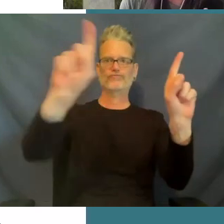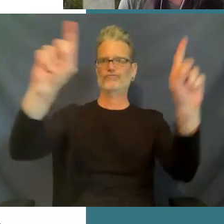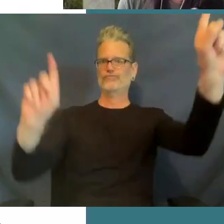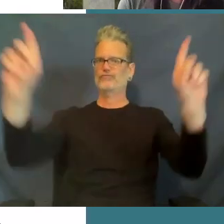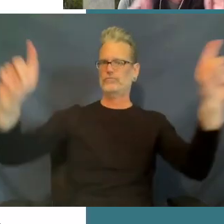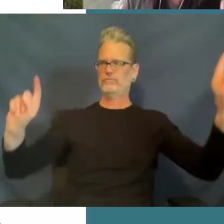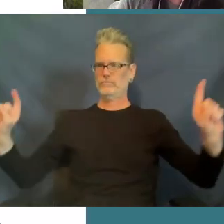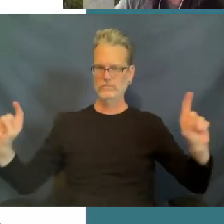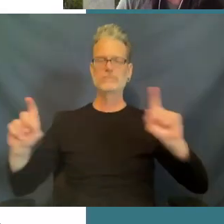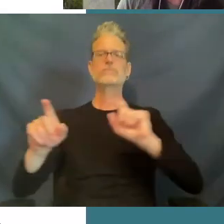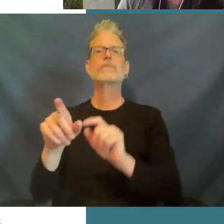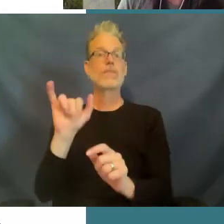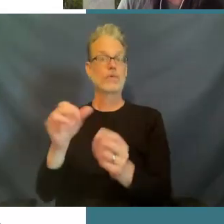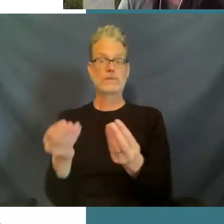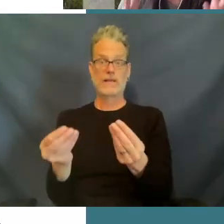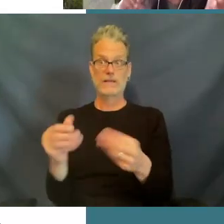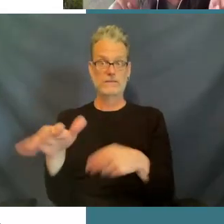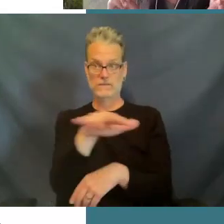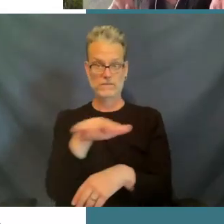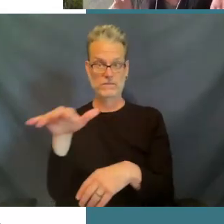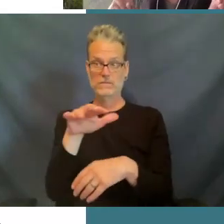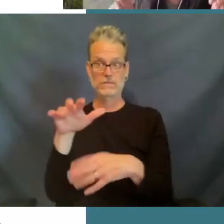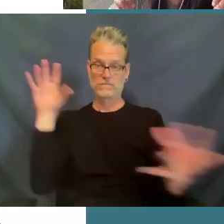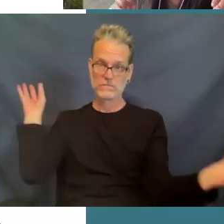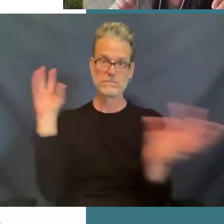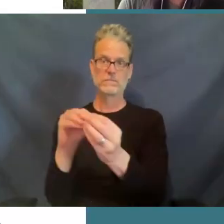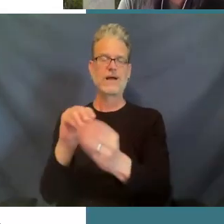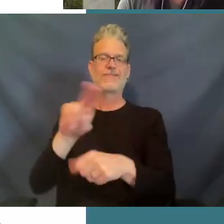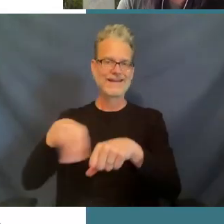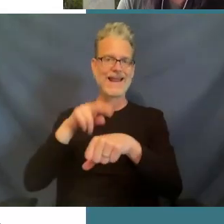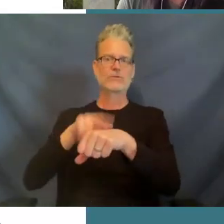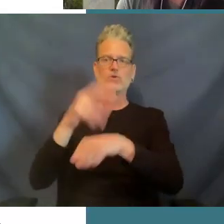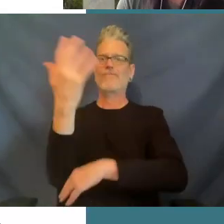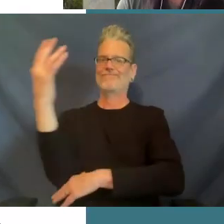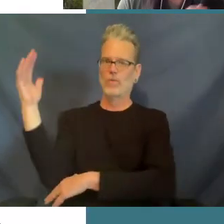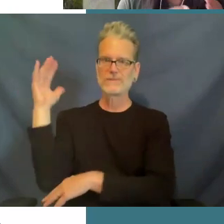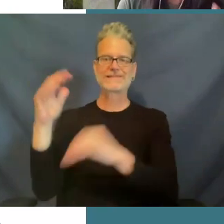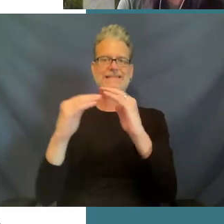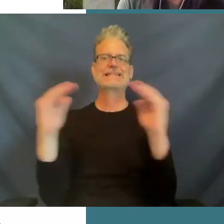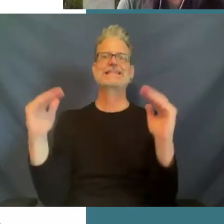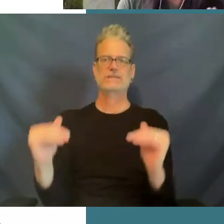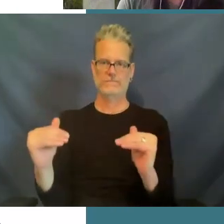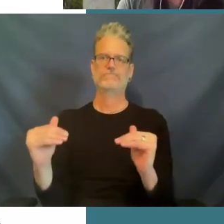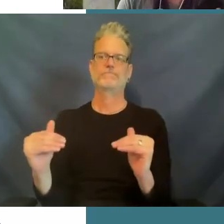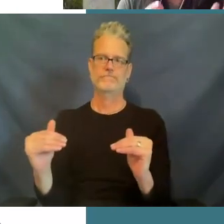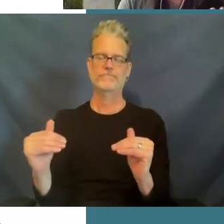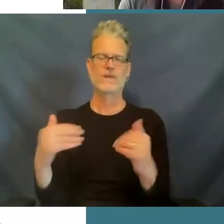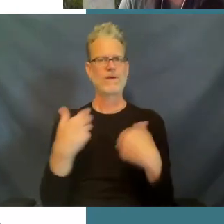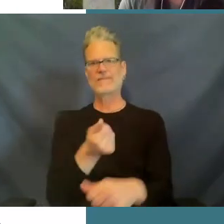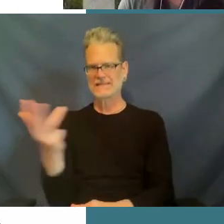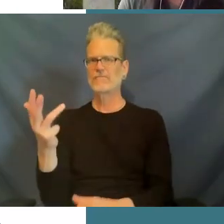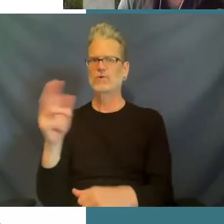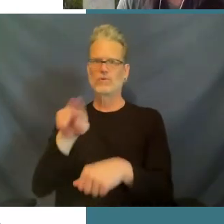offices. These lands compose the National Forest System, and there are several national forests in